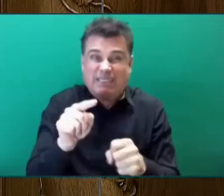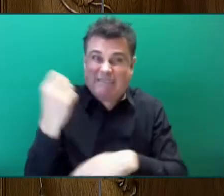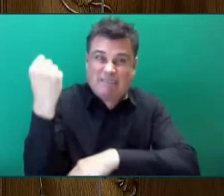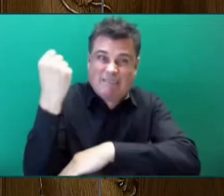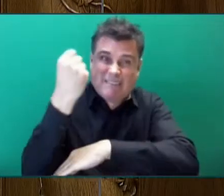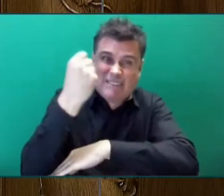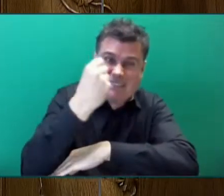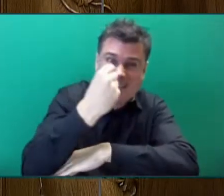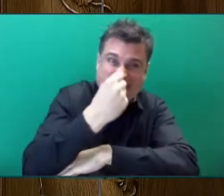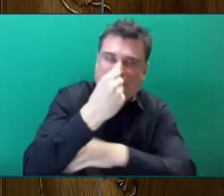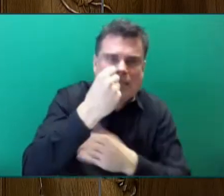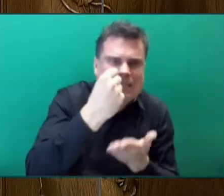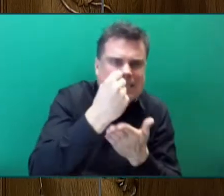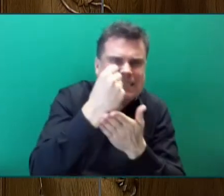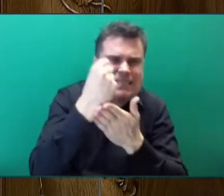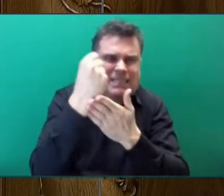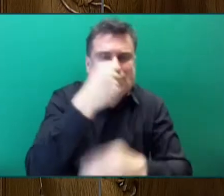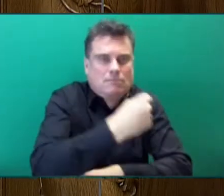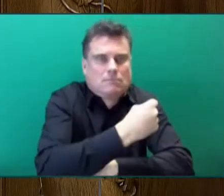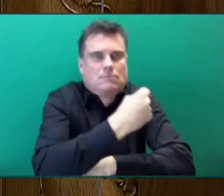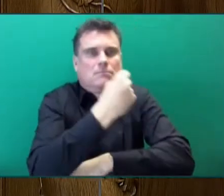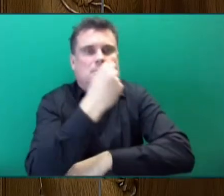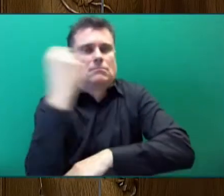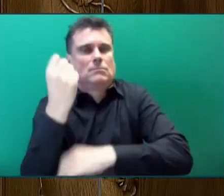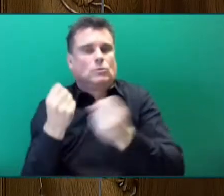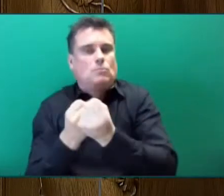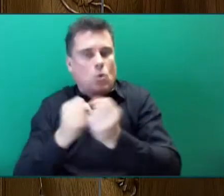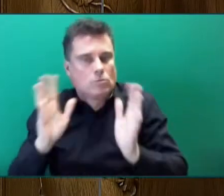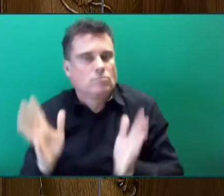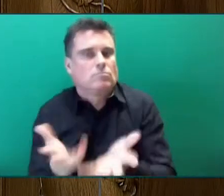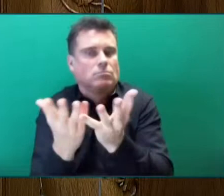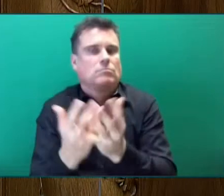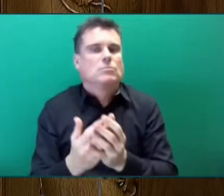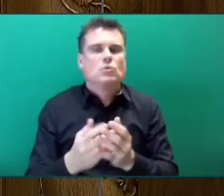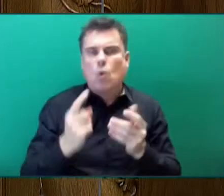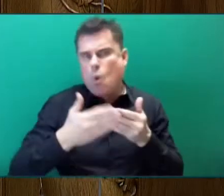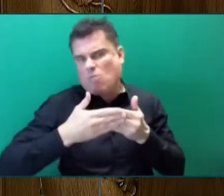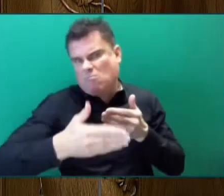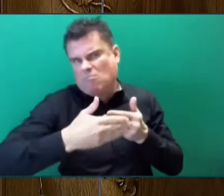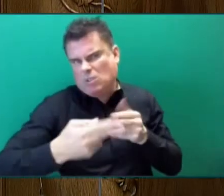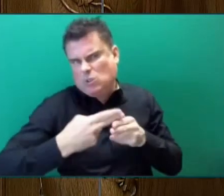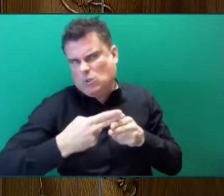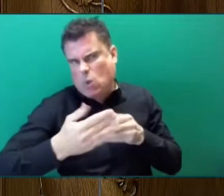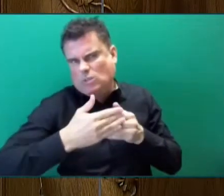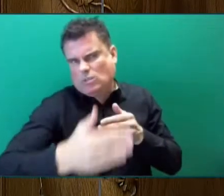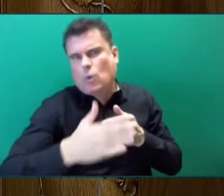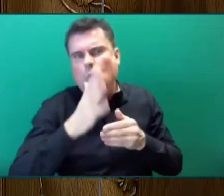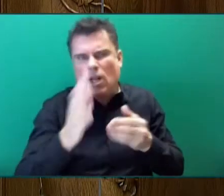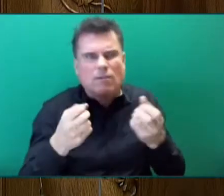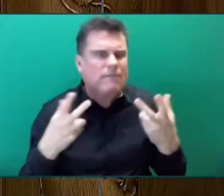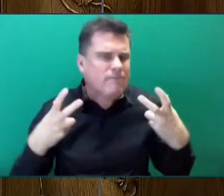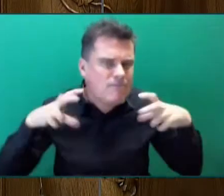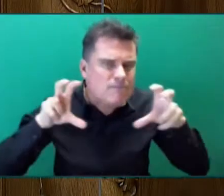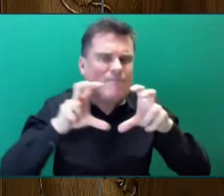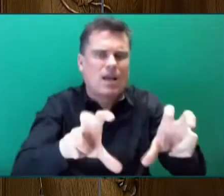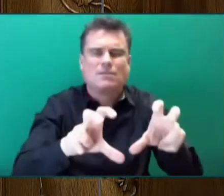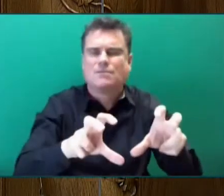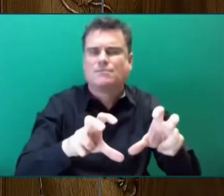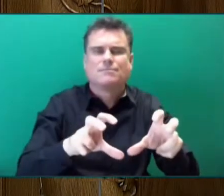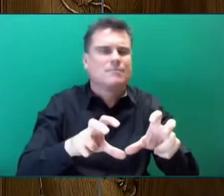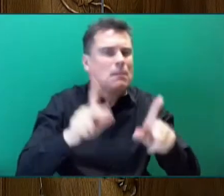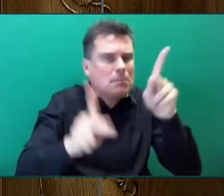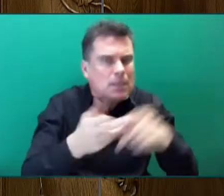jobs, and incomes in several ways. Give most British Columbian households direct financial assistance and help